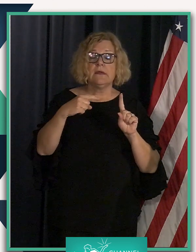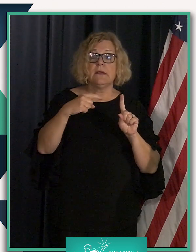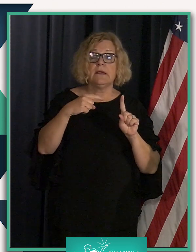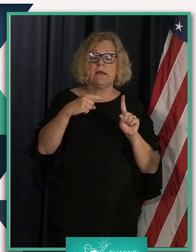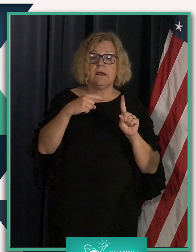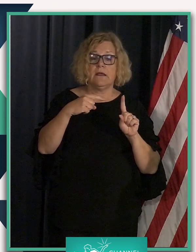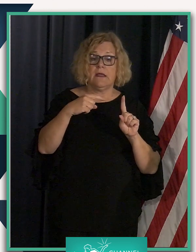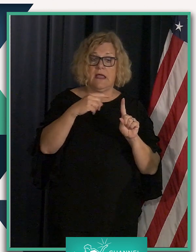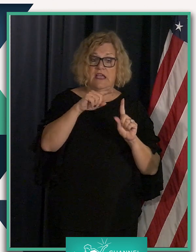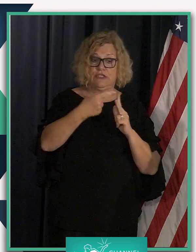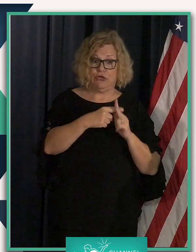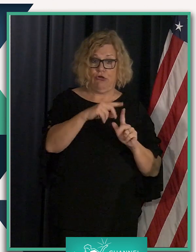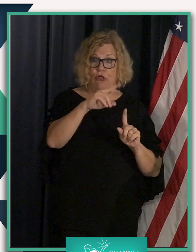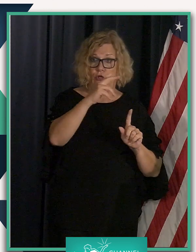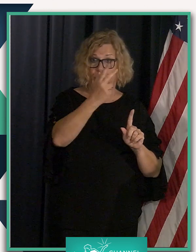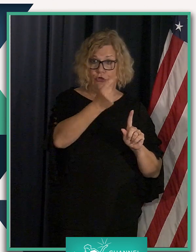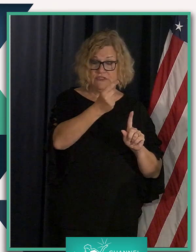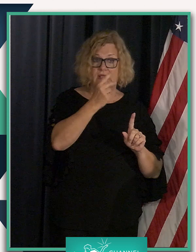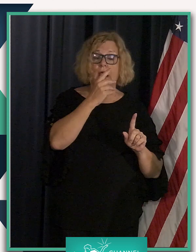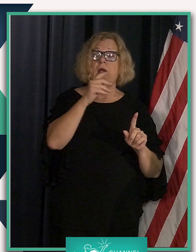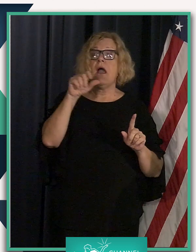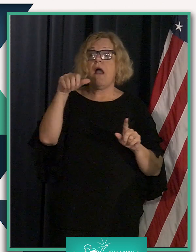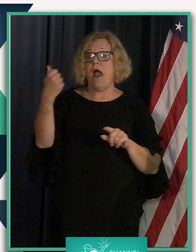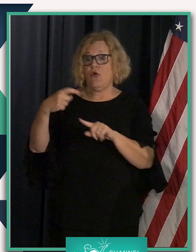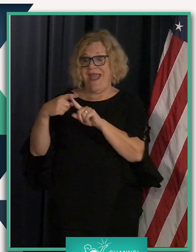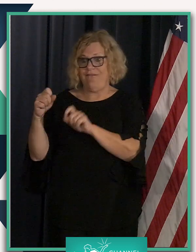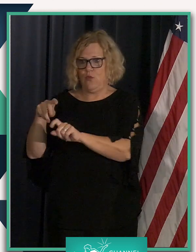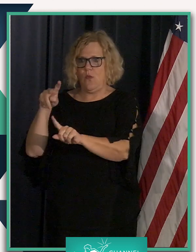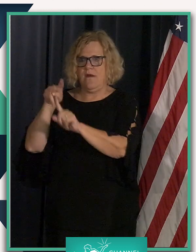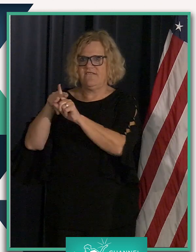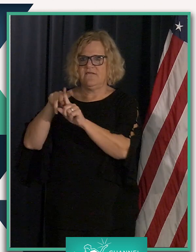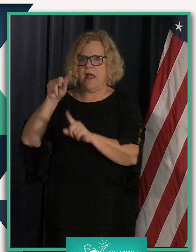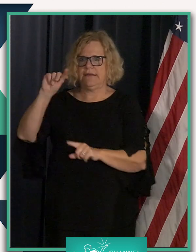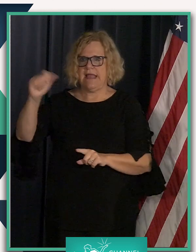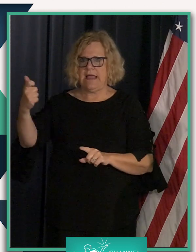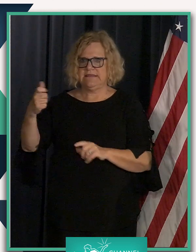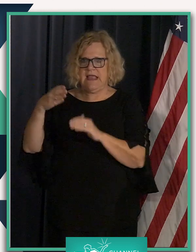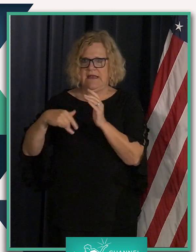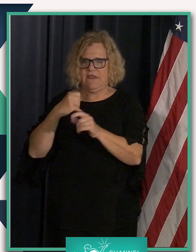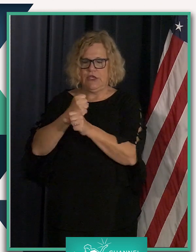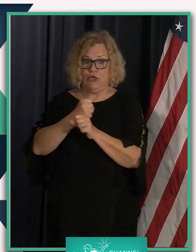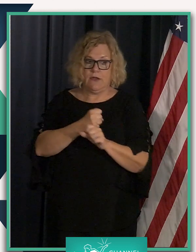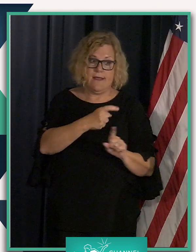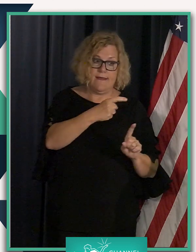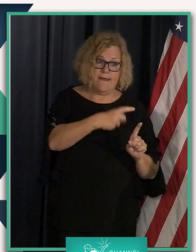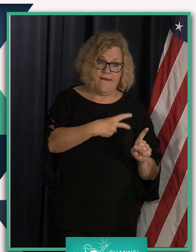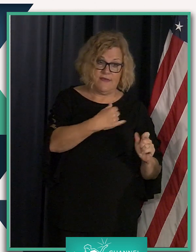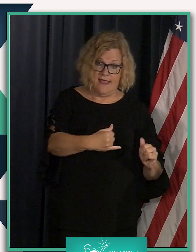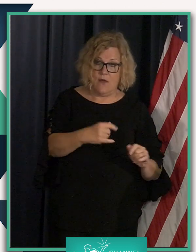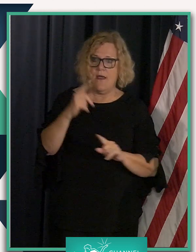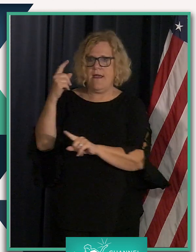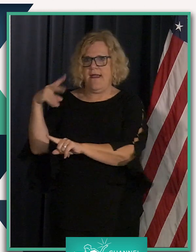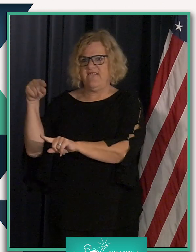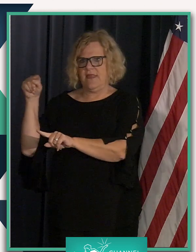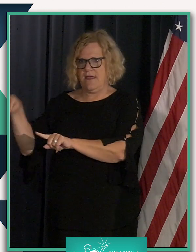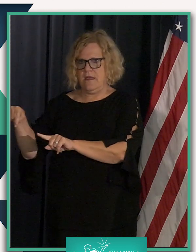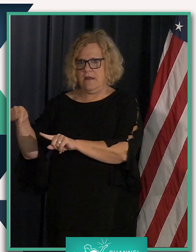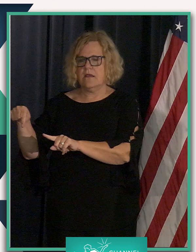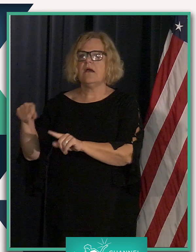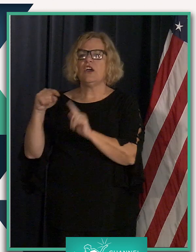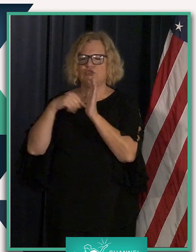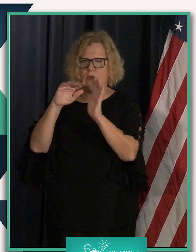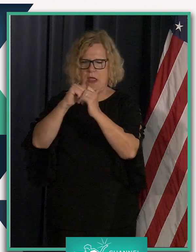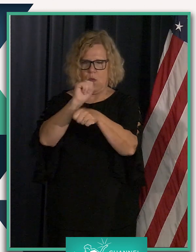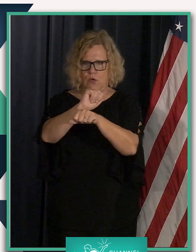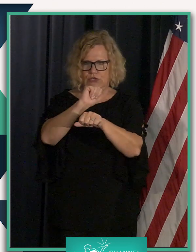payments starting Thursday. You get the other half when you file your tax return at the end of the year. And I'll show you how that's going to work.